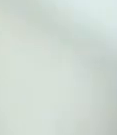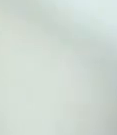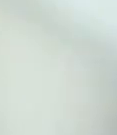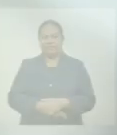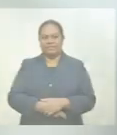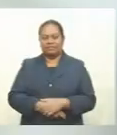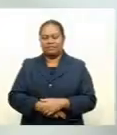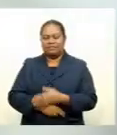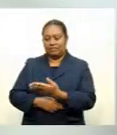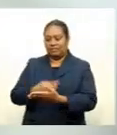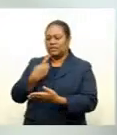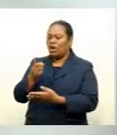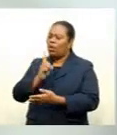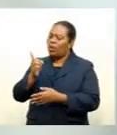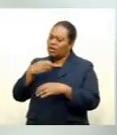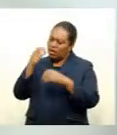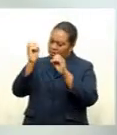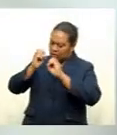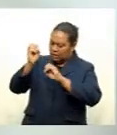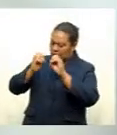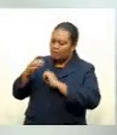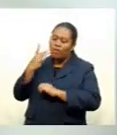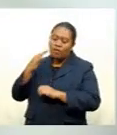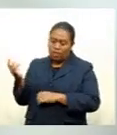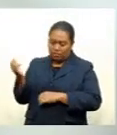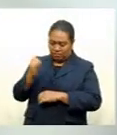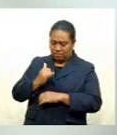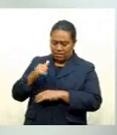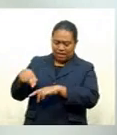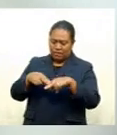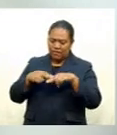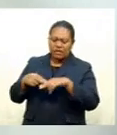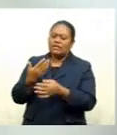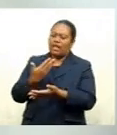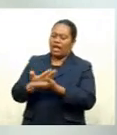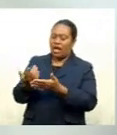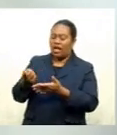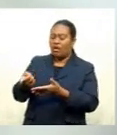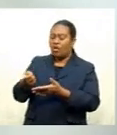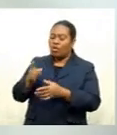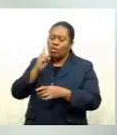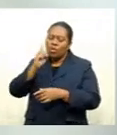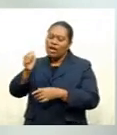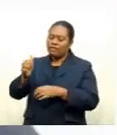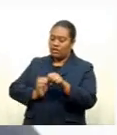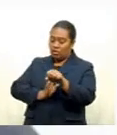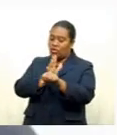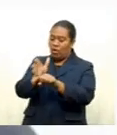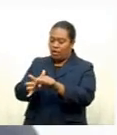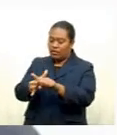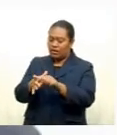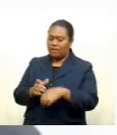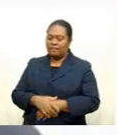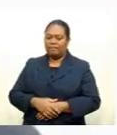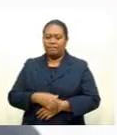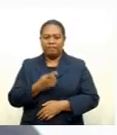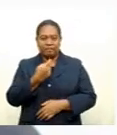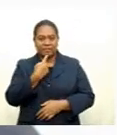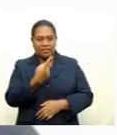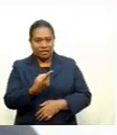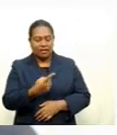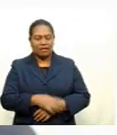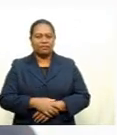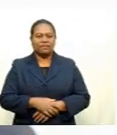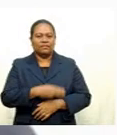What have you observed before coming to Fiji in terms of how Fiji is handling its coronavirus pandemic? The